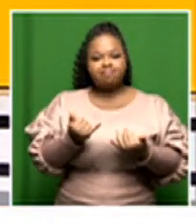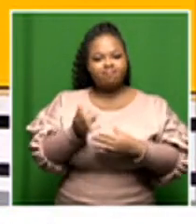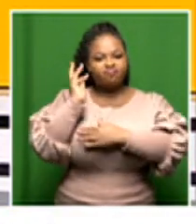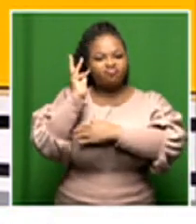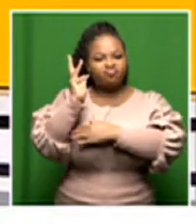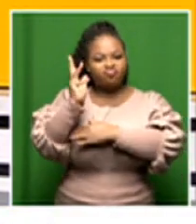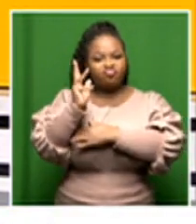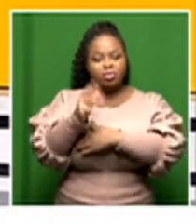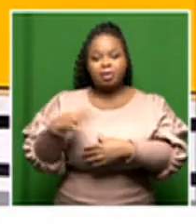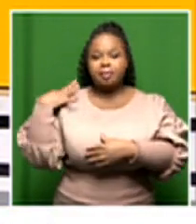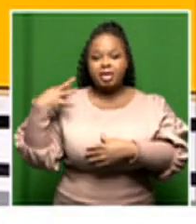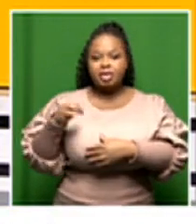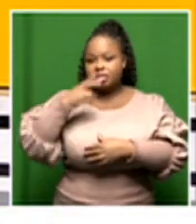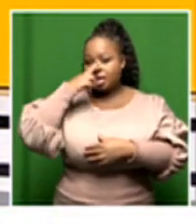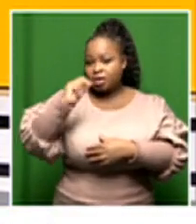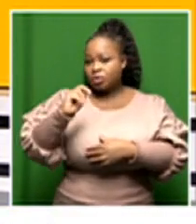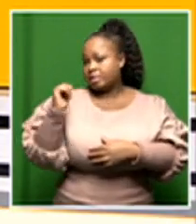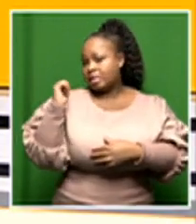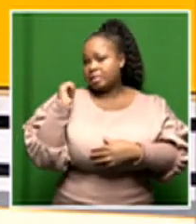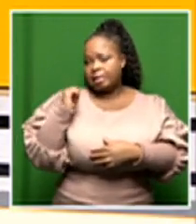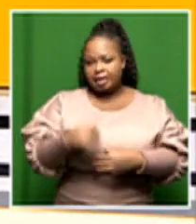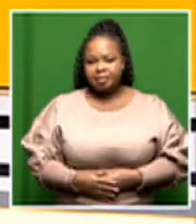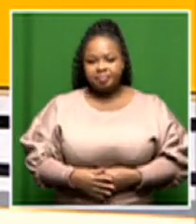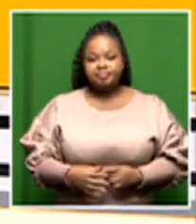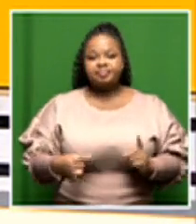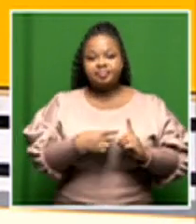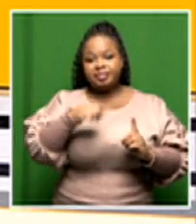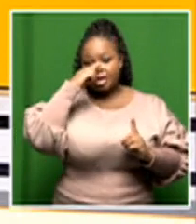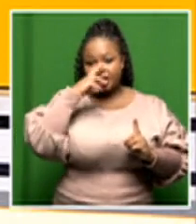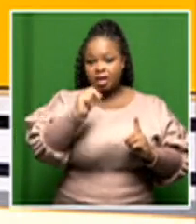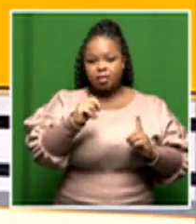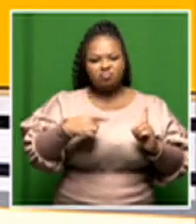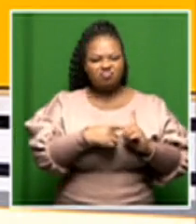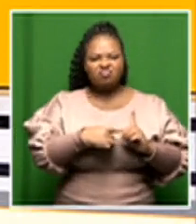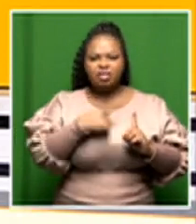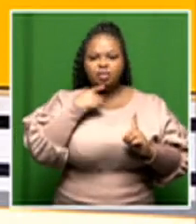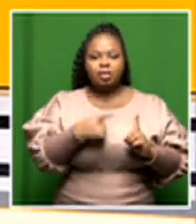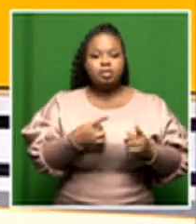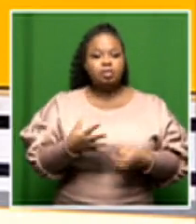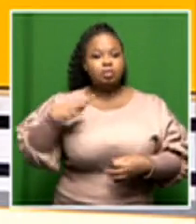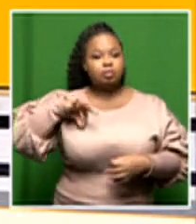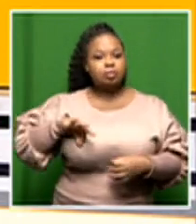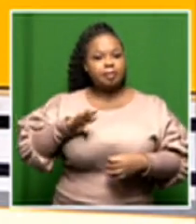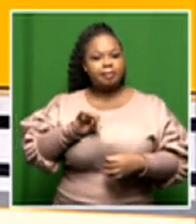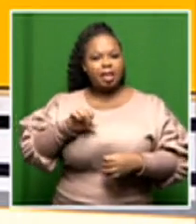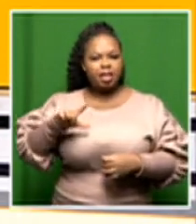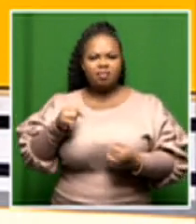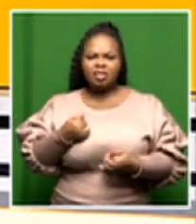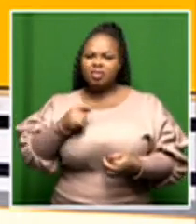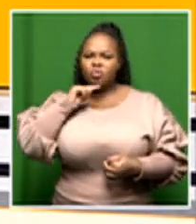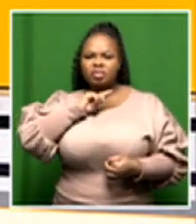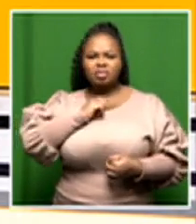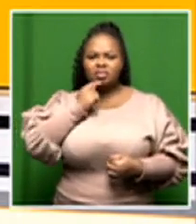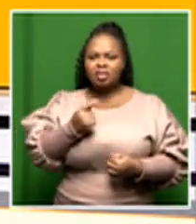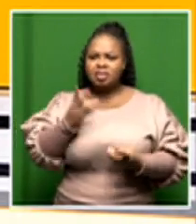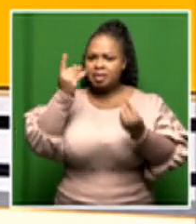speech that was delivered by the minister before Parliament yesterday. Pandor has also highlighted a wage bill that exceeds the budget as